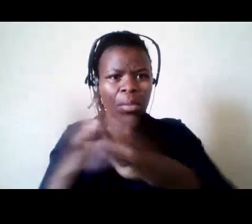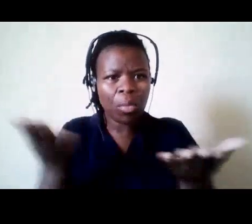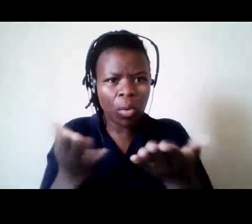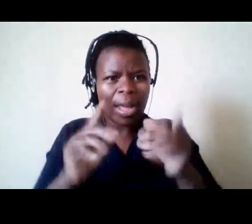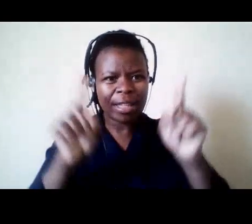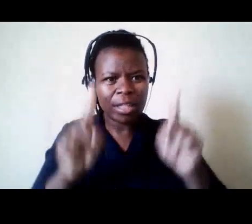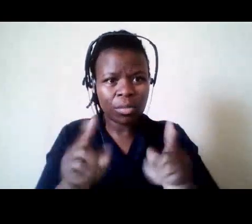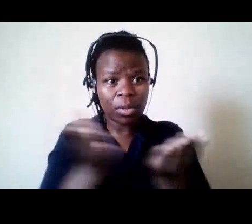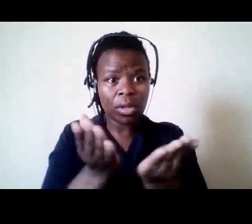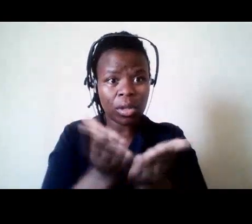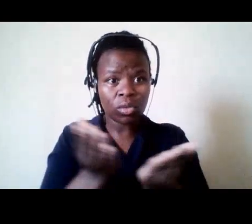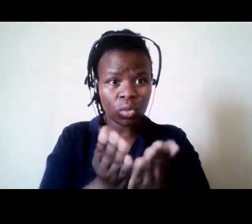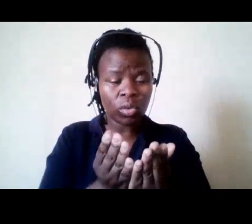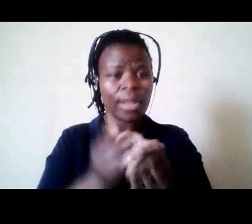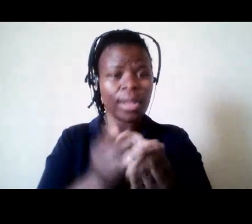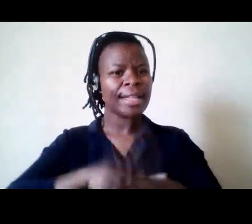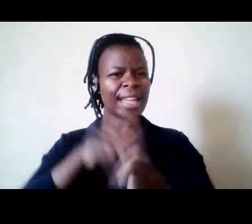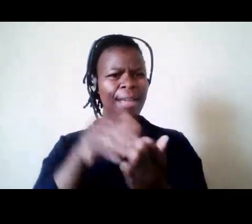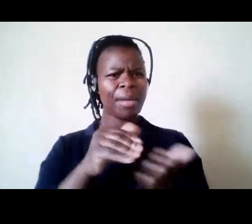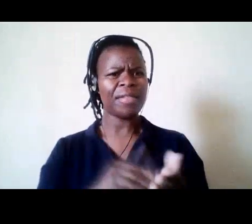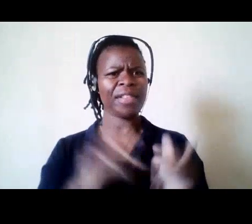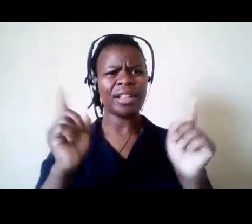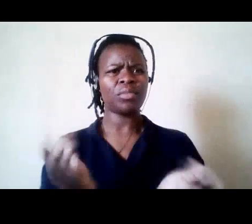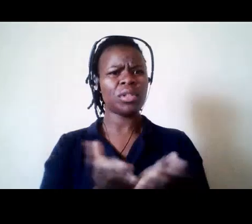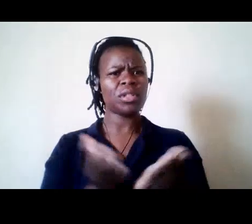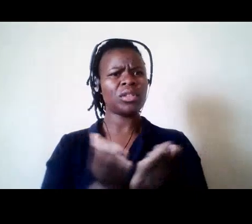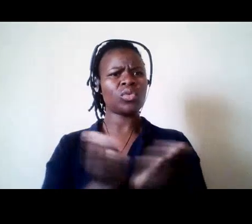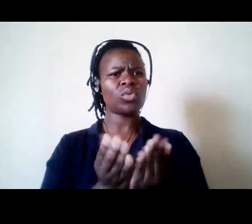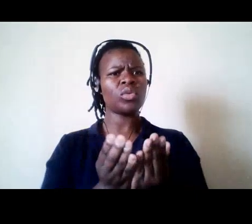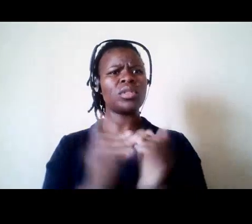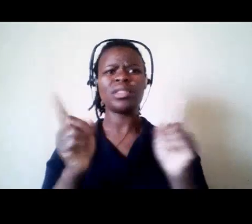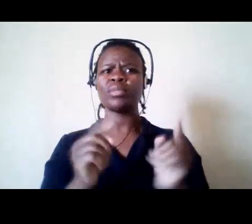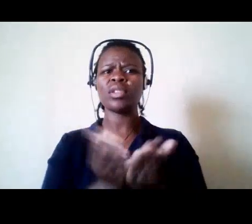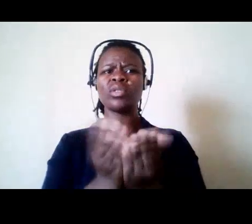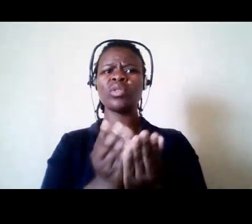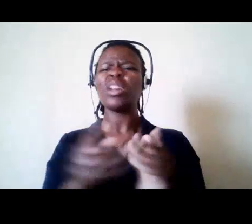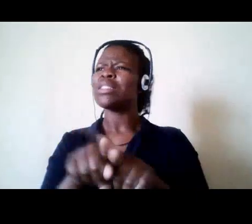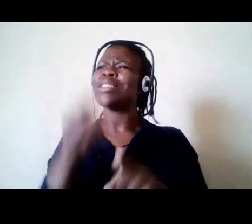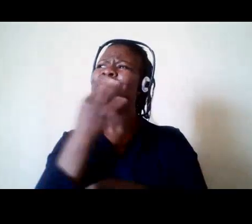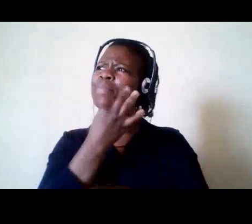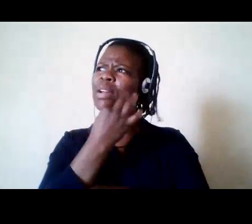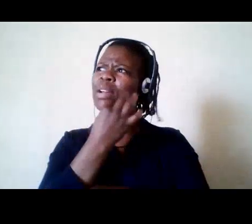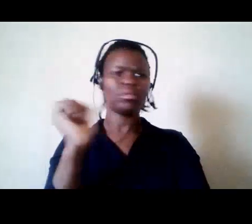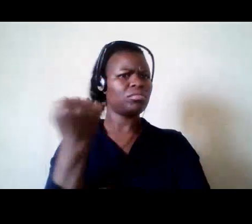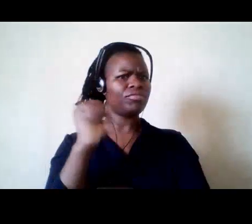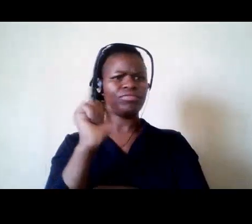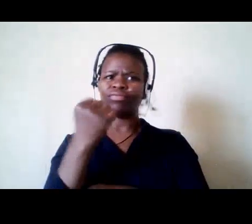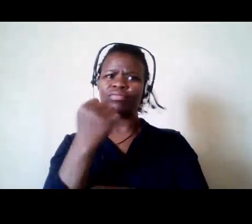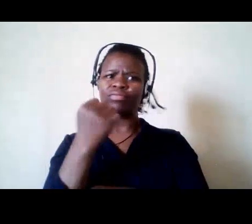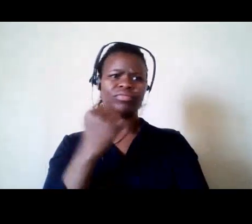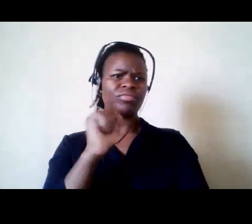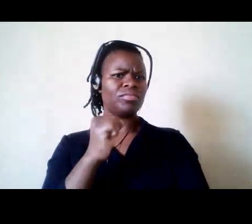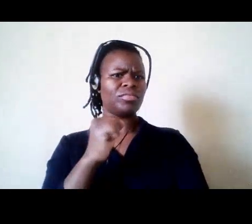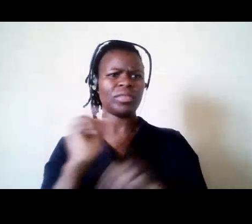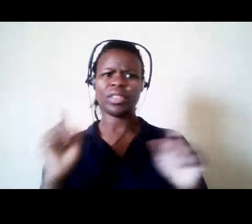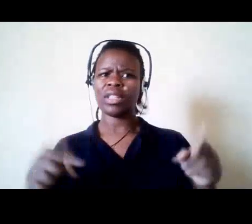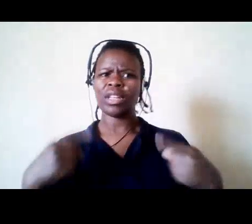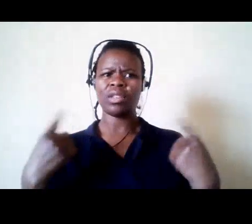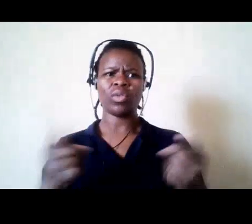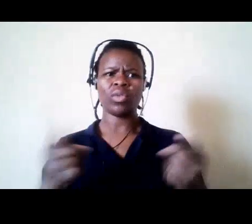schools. When they get to the special schools, the special school will then be saying, this is not our candidate, and they are Yes. sent